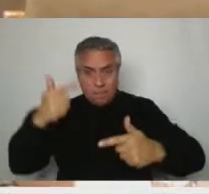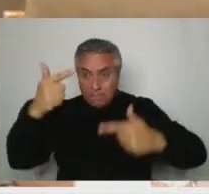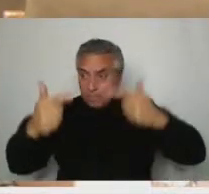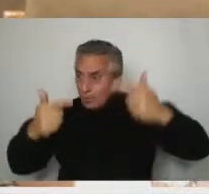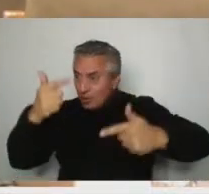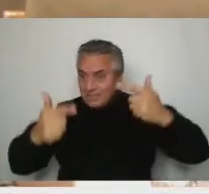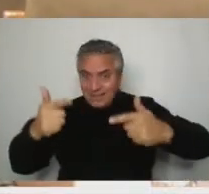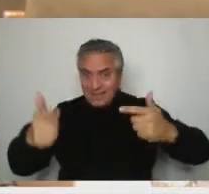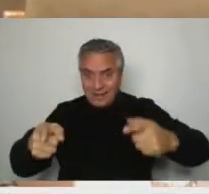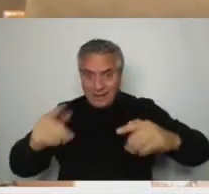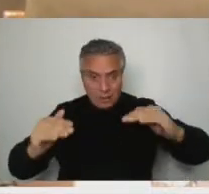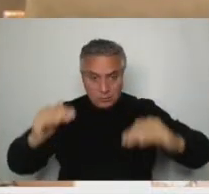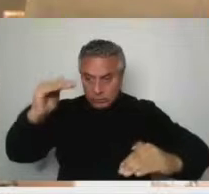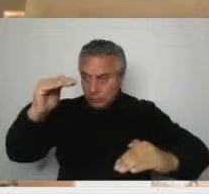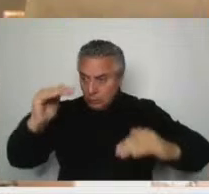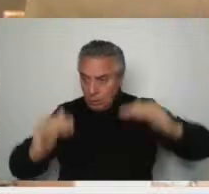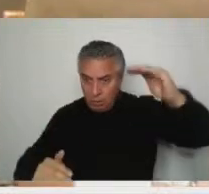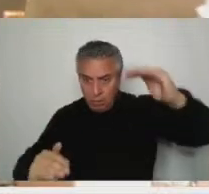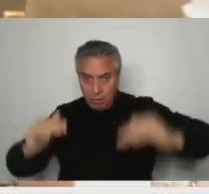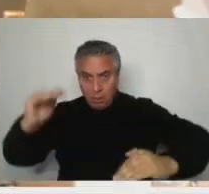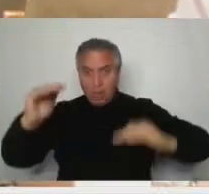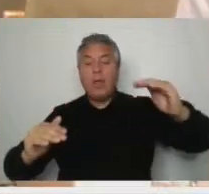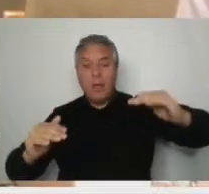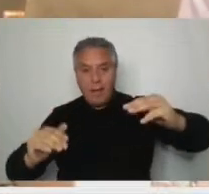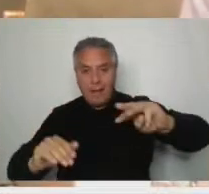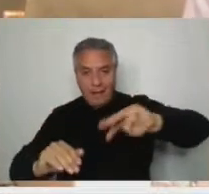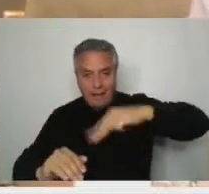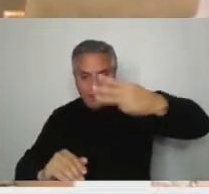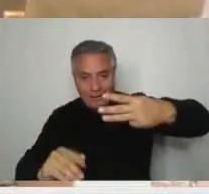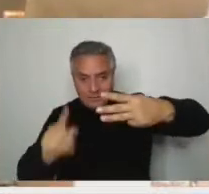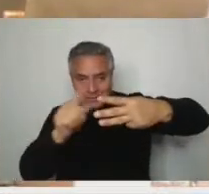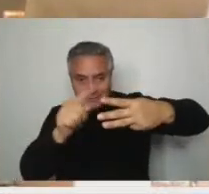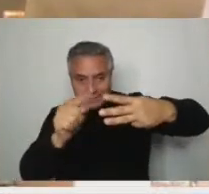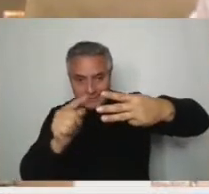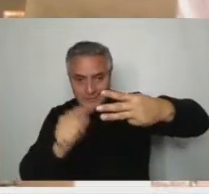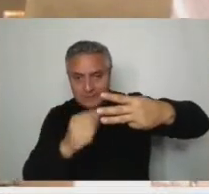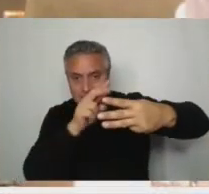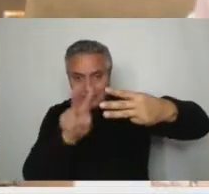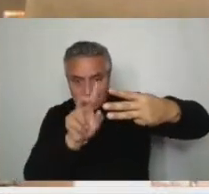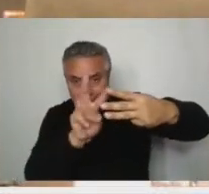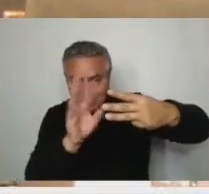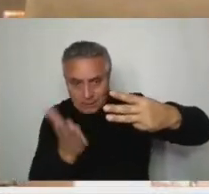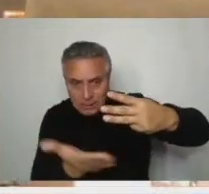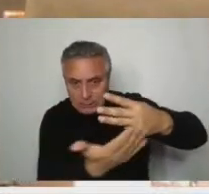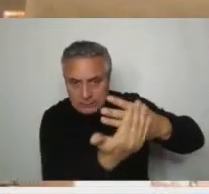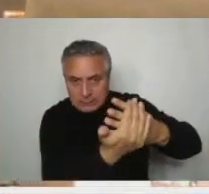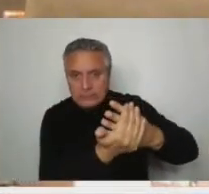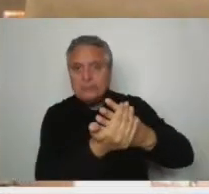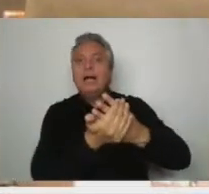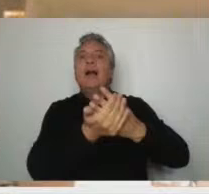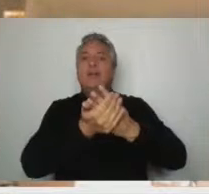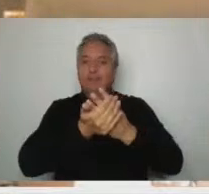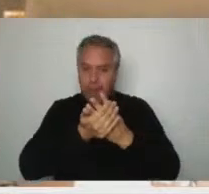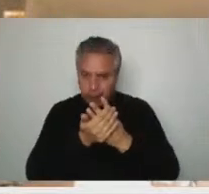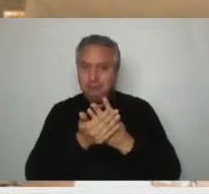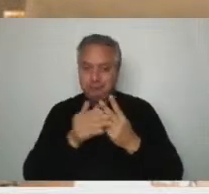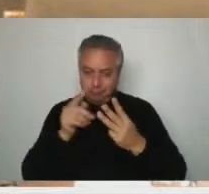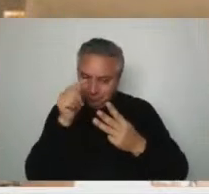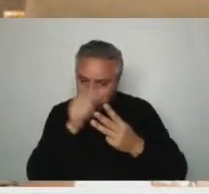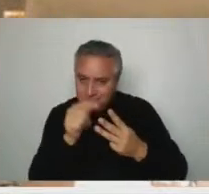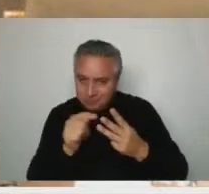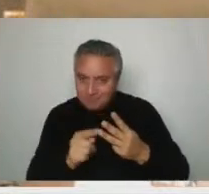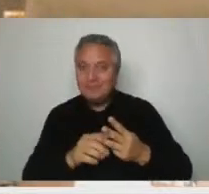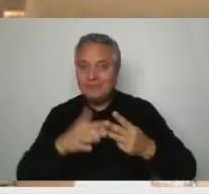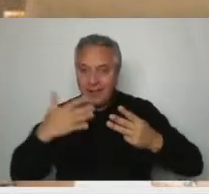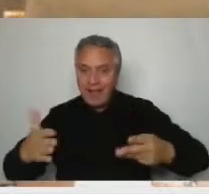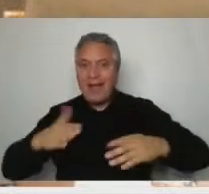observation about policies on inequality must, I believe, consider these three aspects and notice that in each one of them one can establish